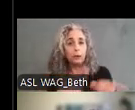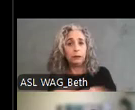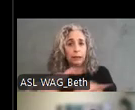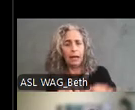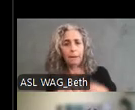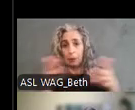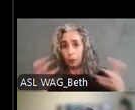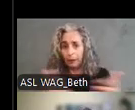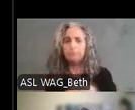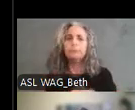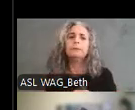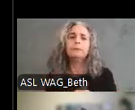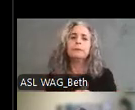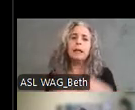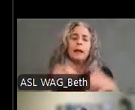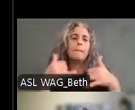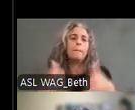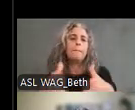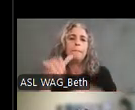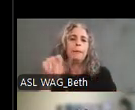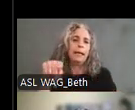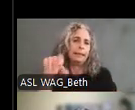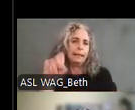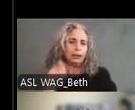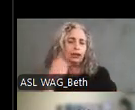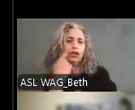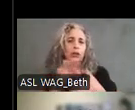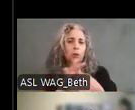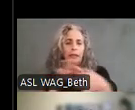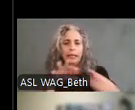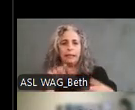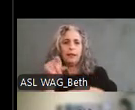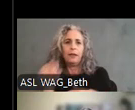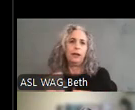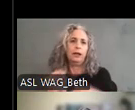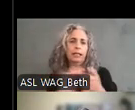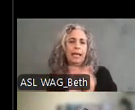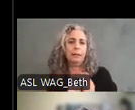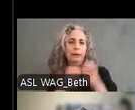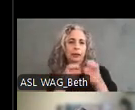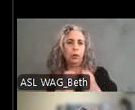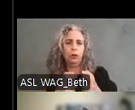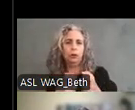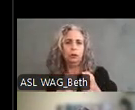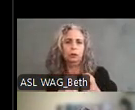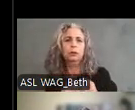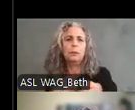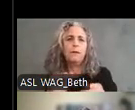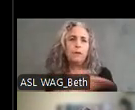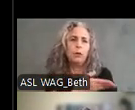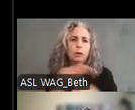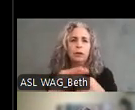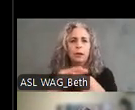be what PlayStation just released, which is their adaptive controller. It was called Project Leonardo for a while, but it is